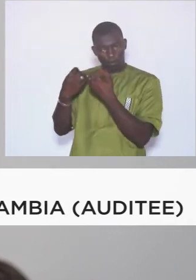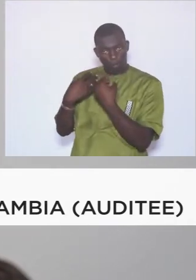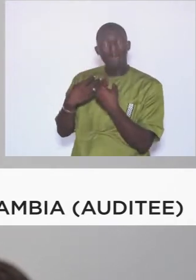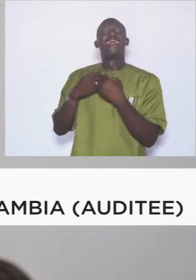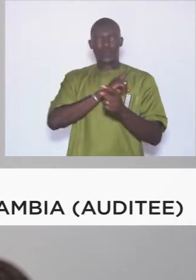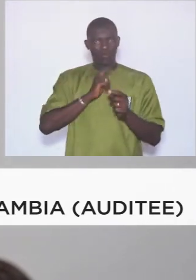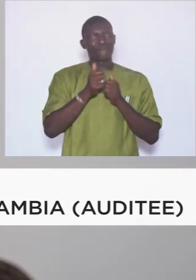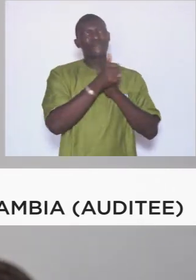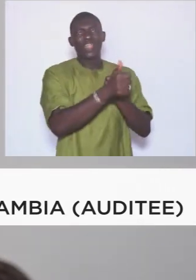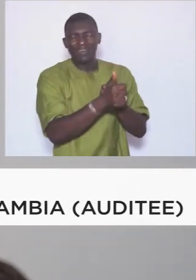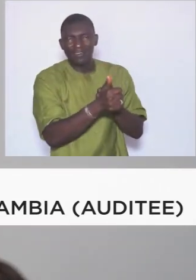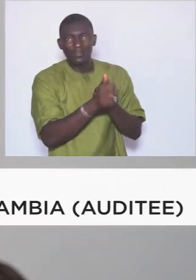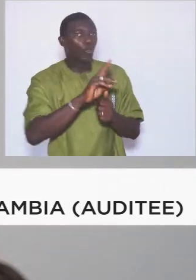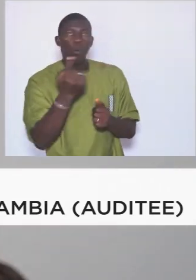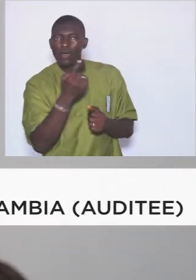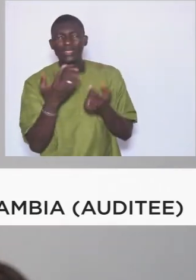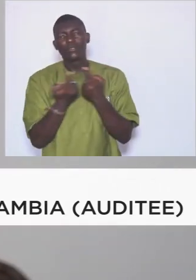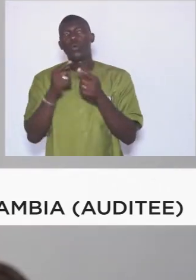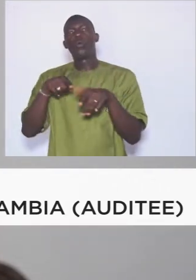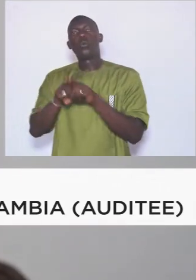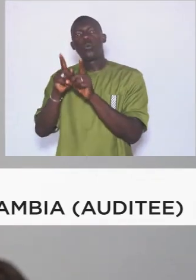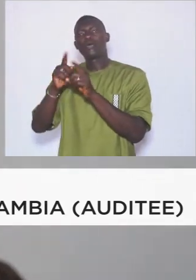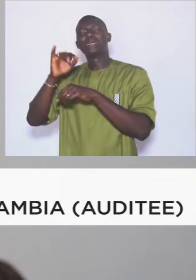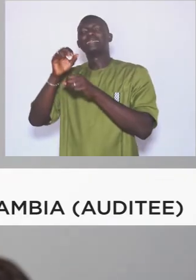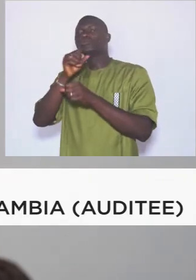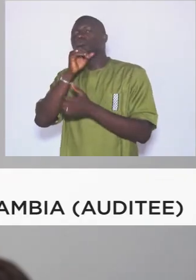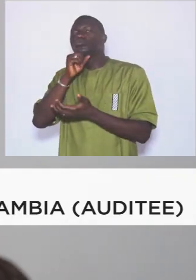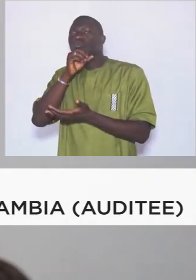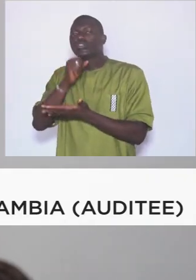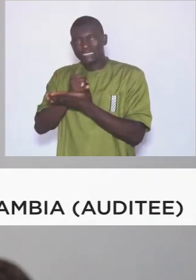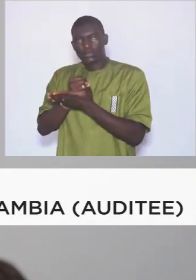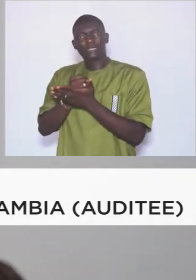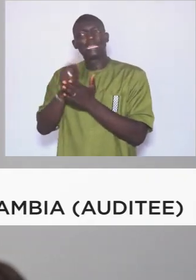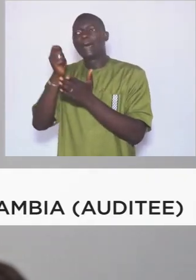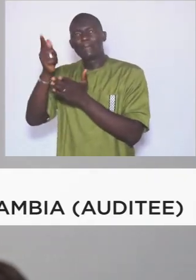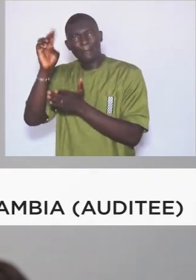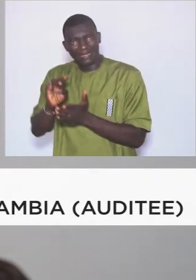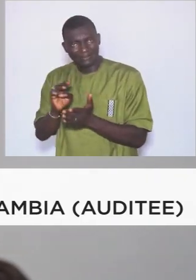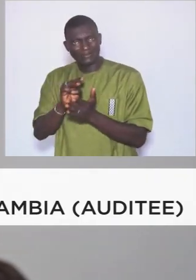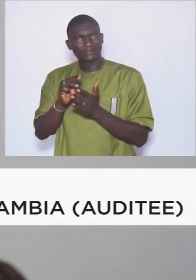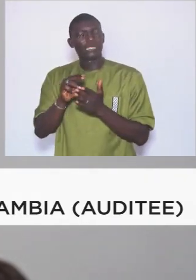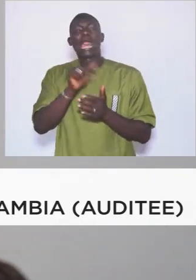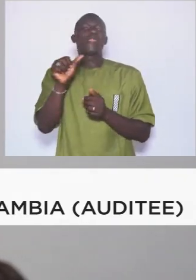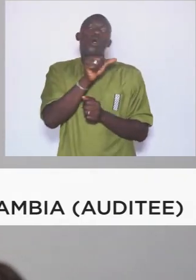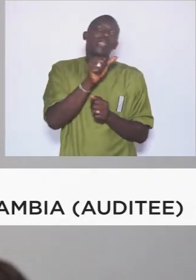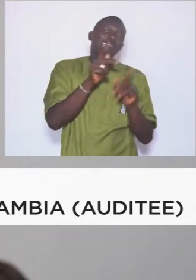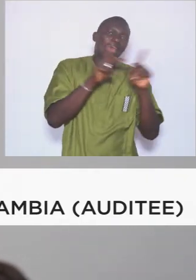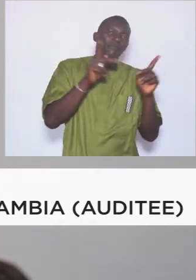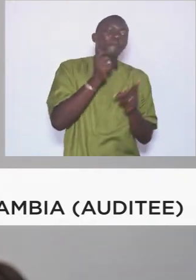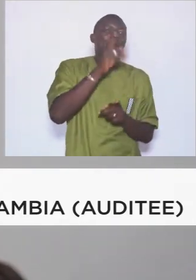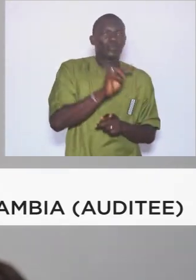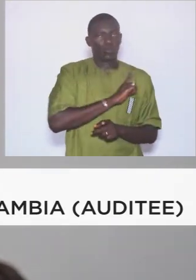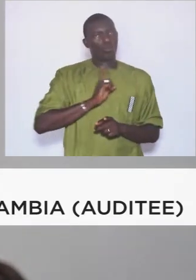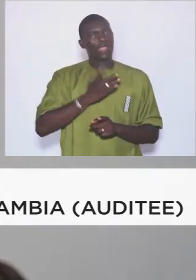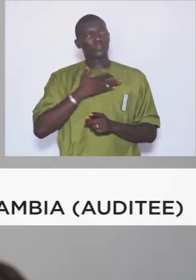up, ranging from the social security payments requirement and other payment that we are required to do. So it definitely helps us, and we see